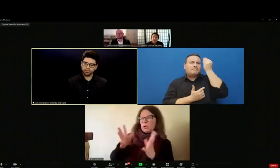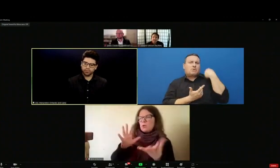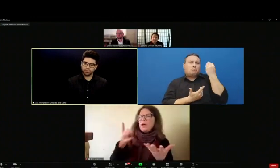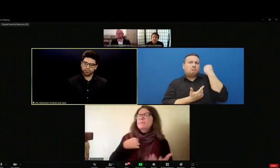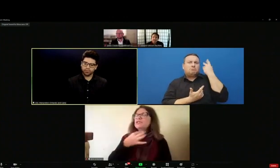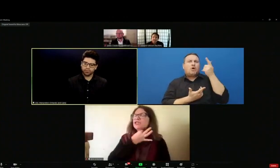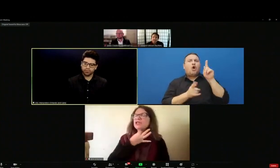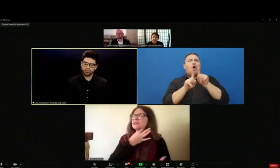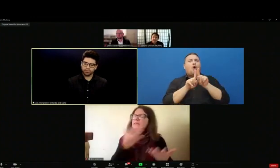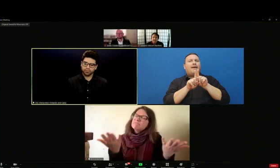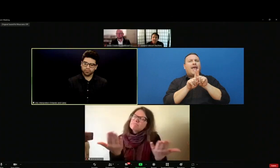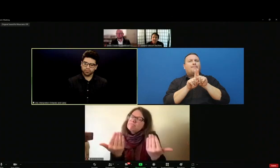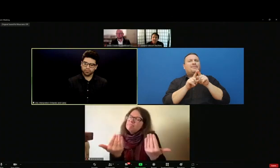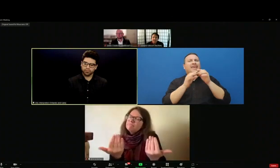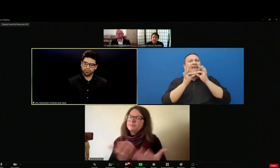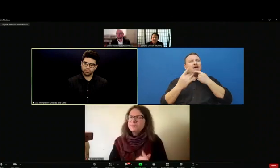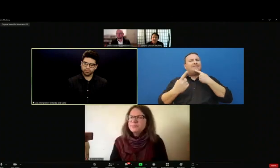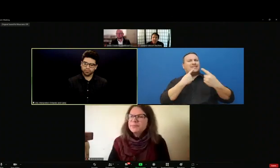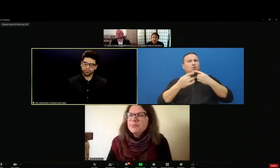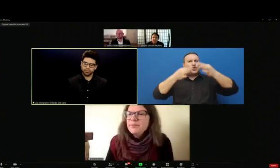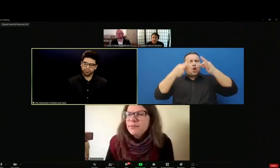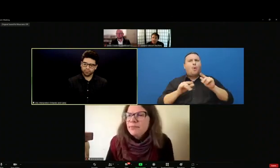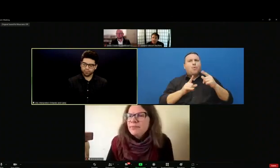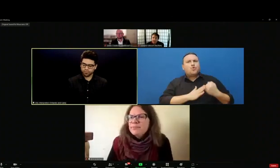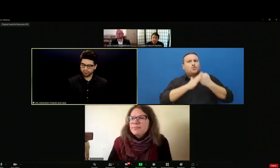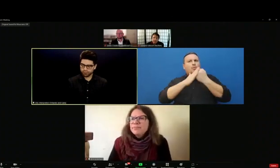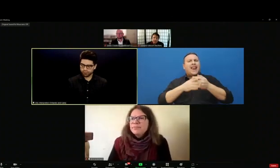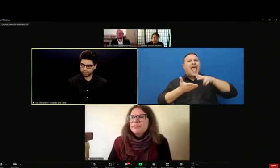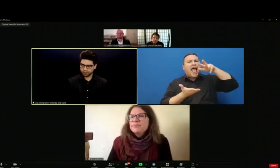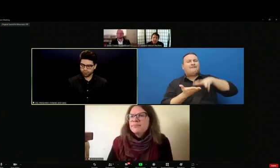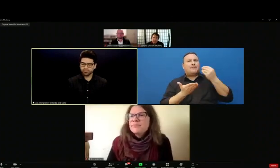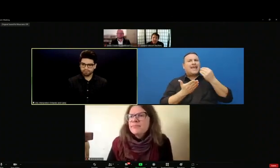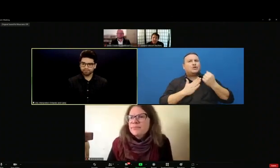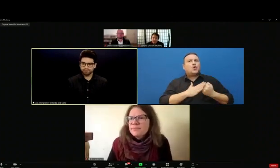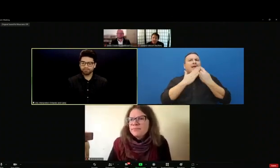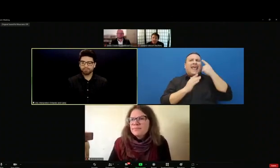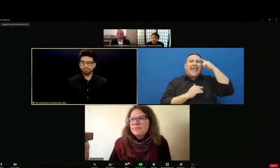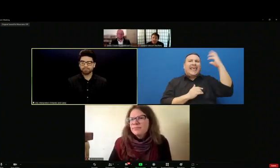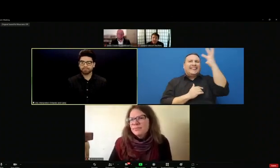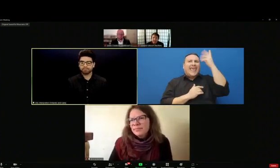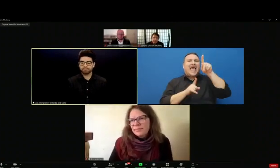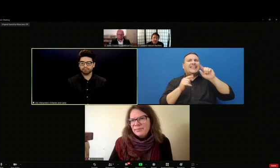statement and support this idea of compression being more efficient.